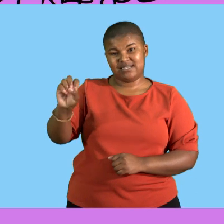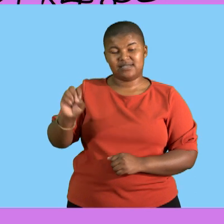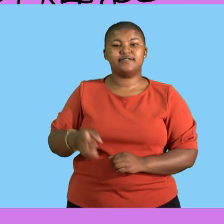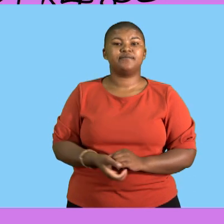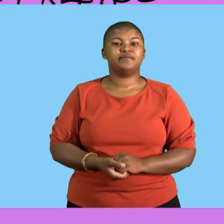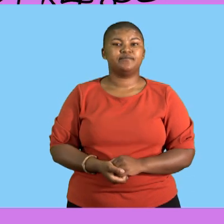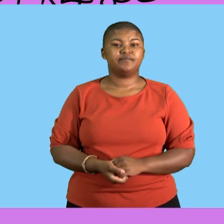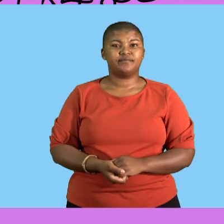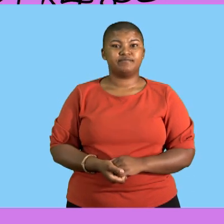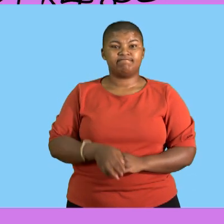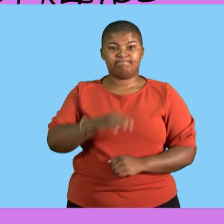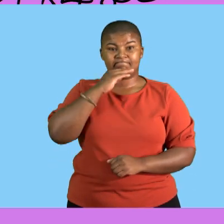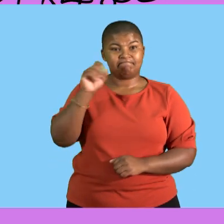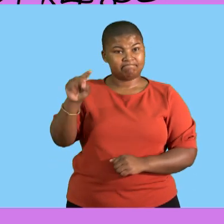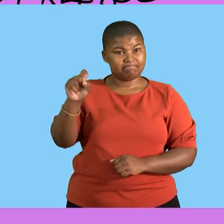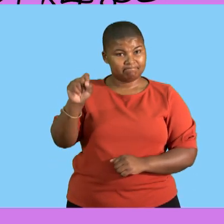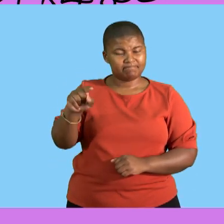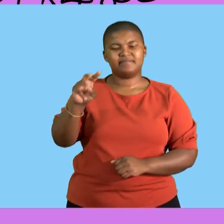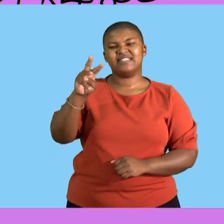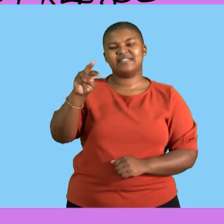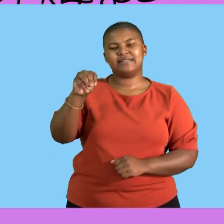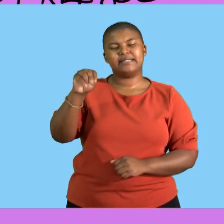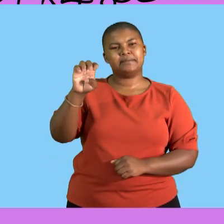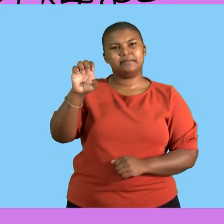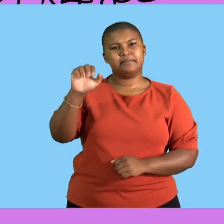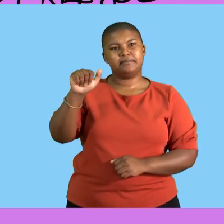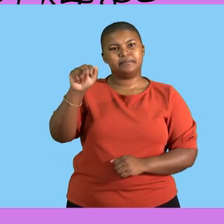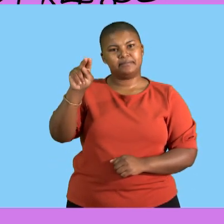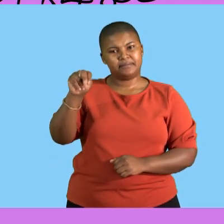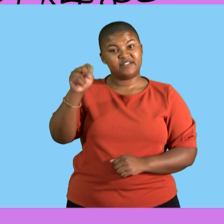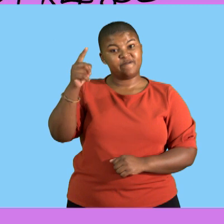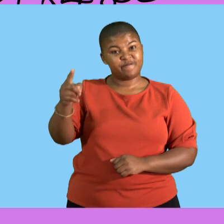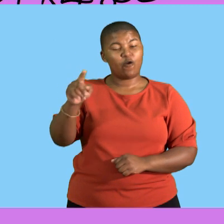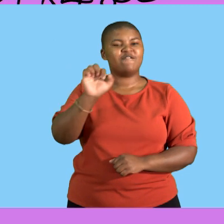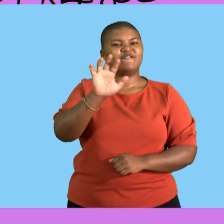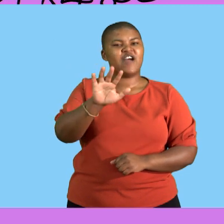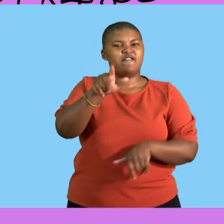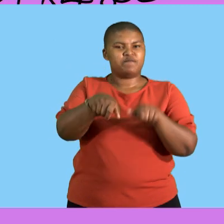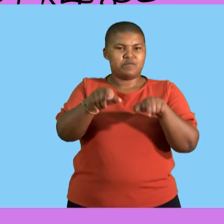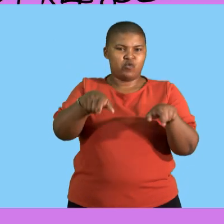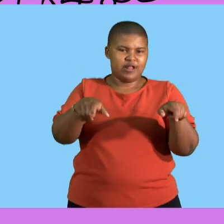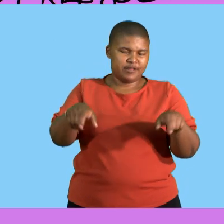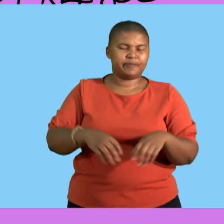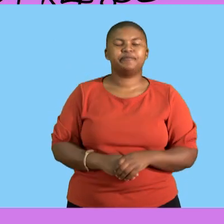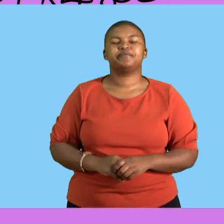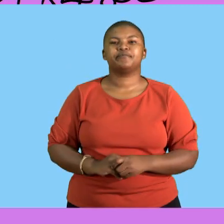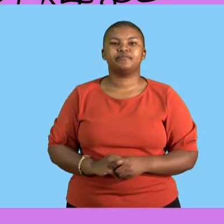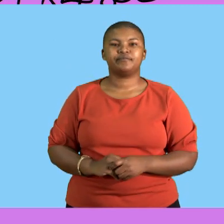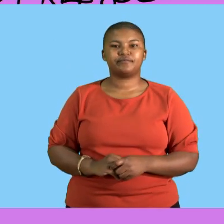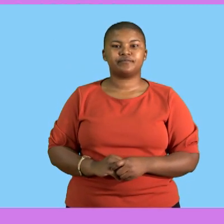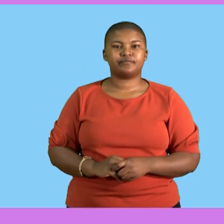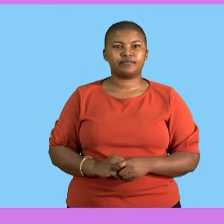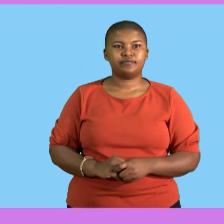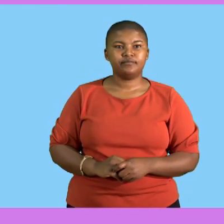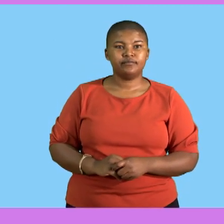3,740. So this is the mean or the average salary for these 5 employees. Now, let